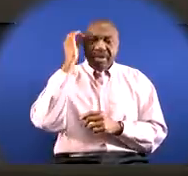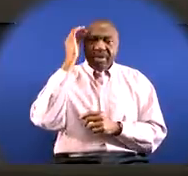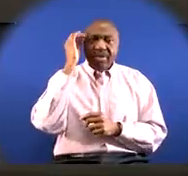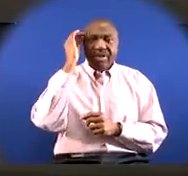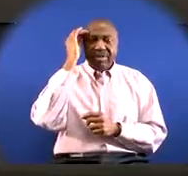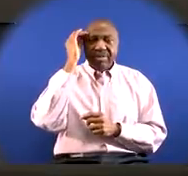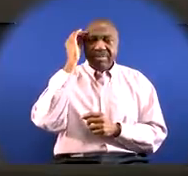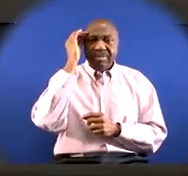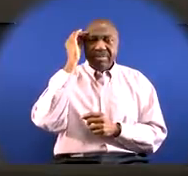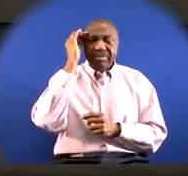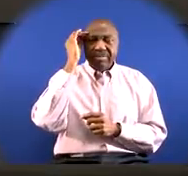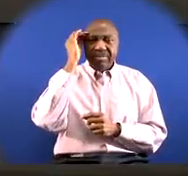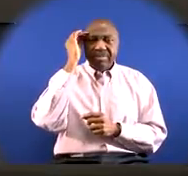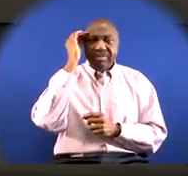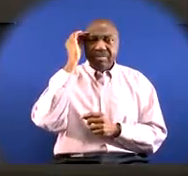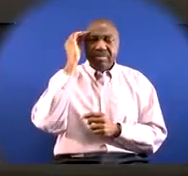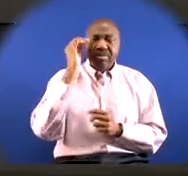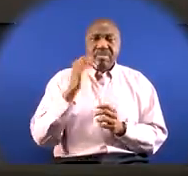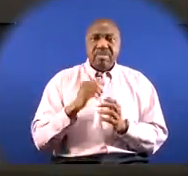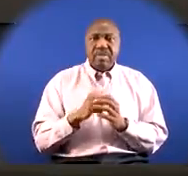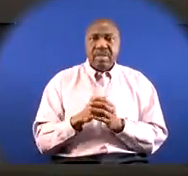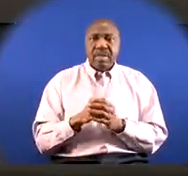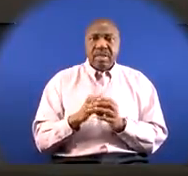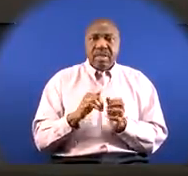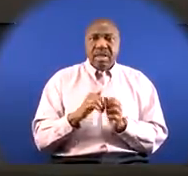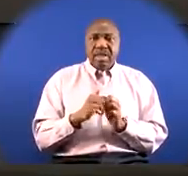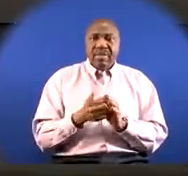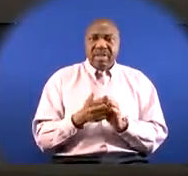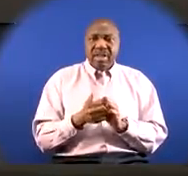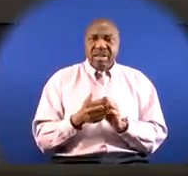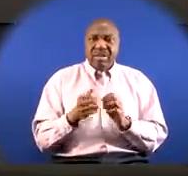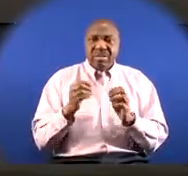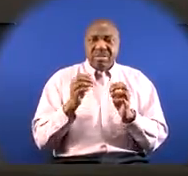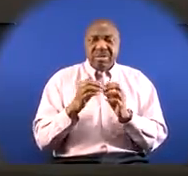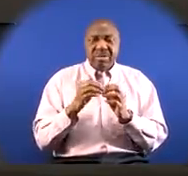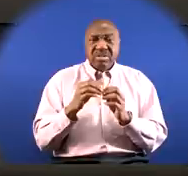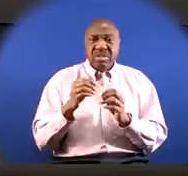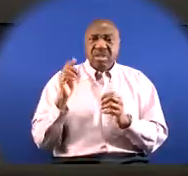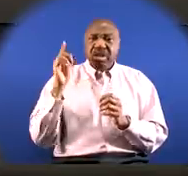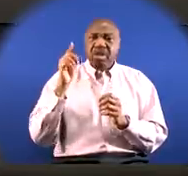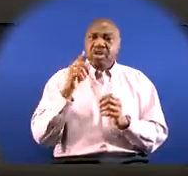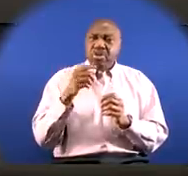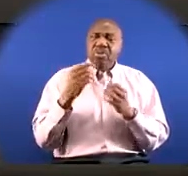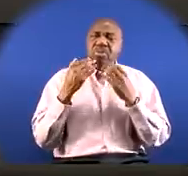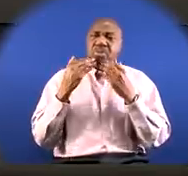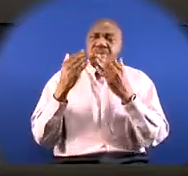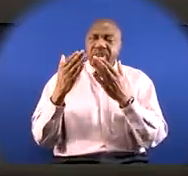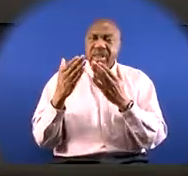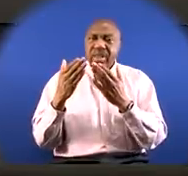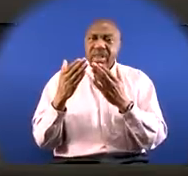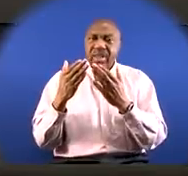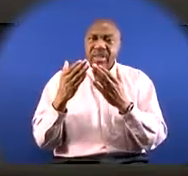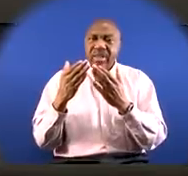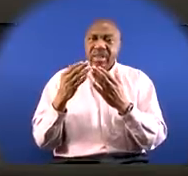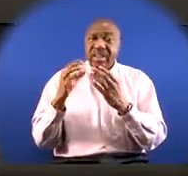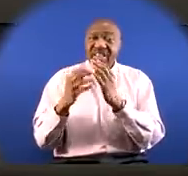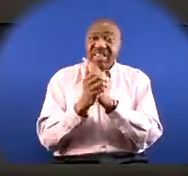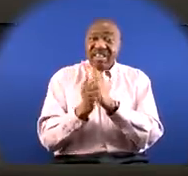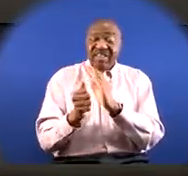and critically about how much you appreciate the gift of salvation.